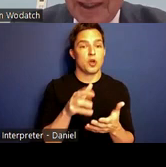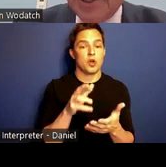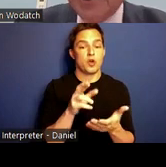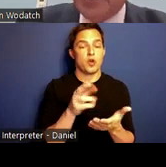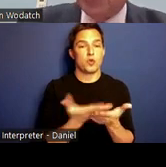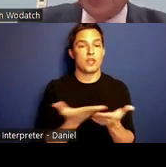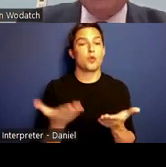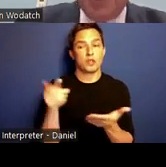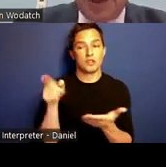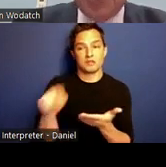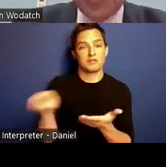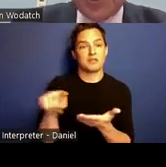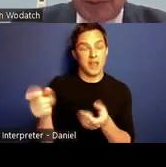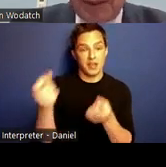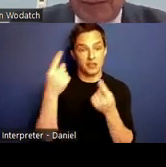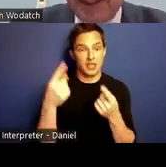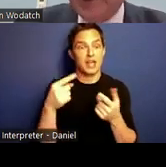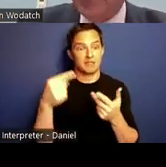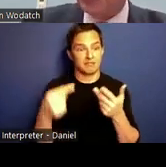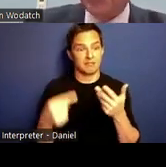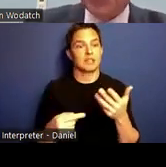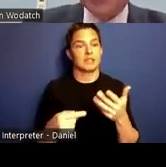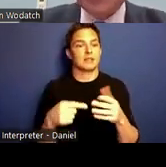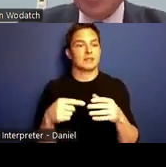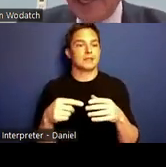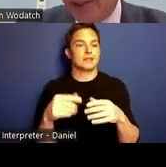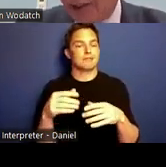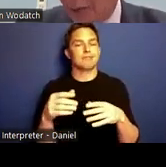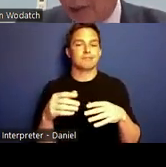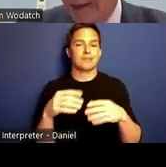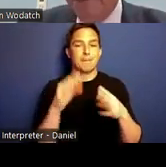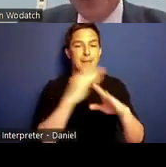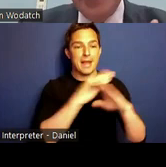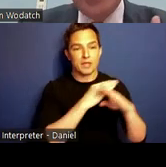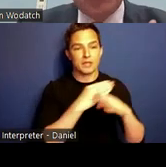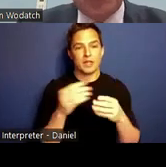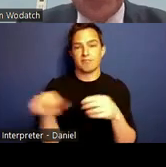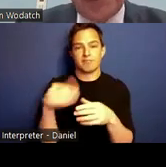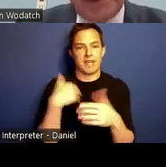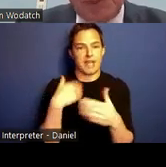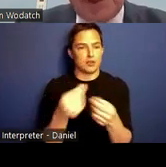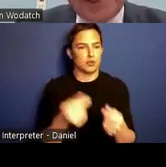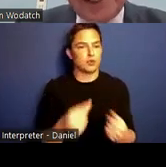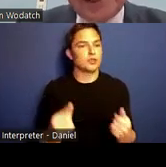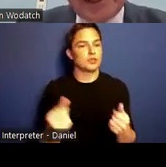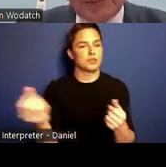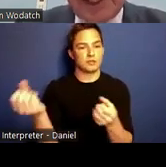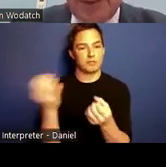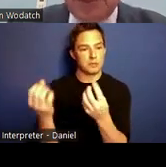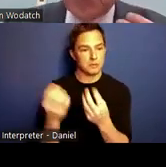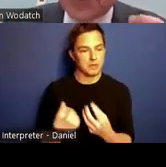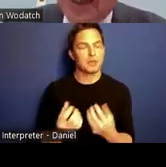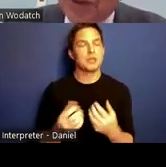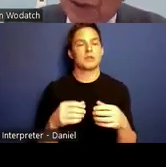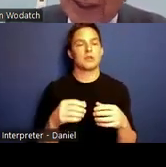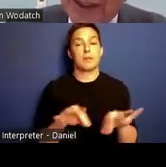their existence, they understood the barriers that they were confronting and the solutions that they had to those. And the important thing that we came